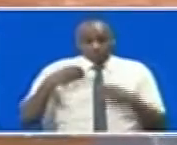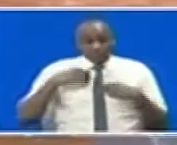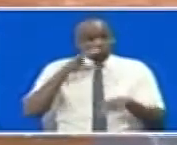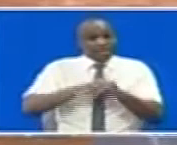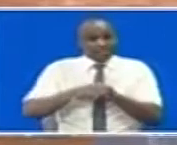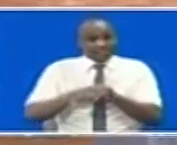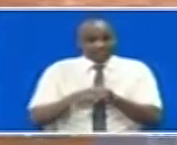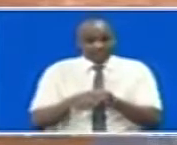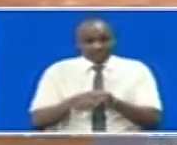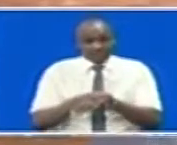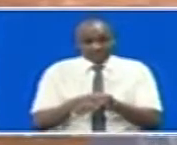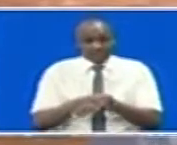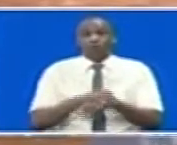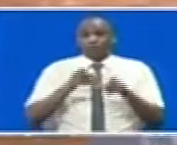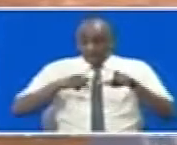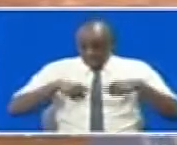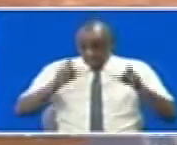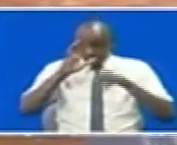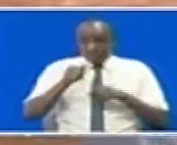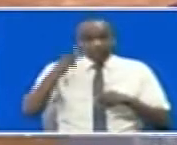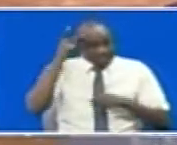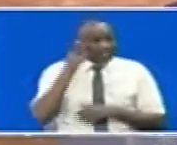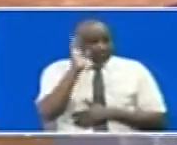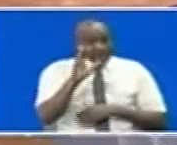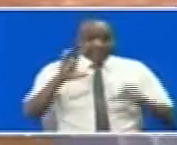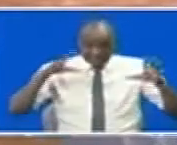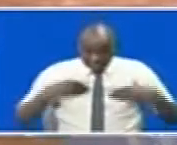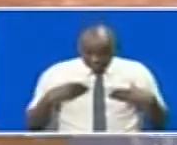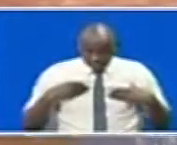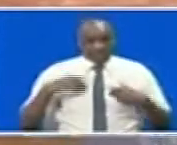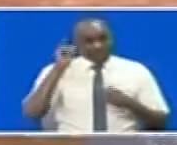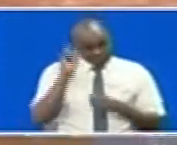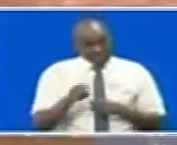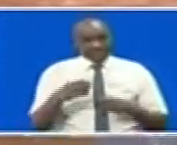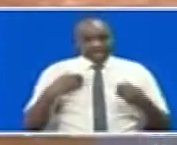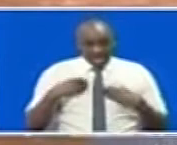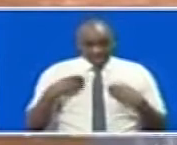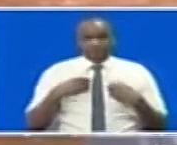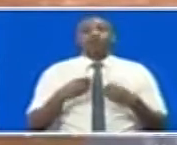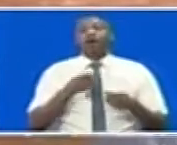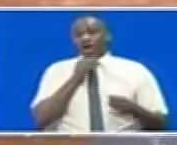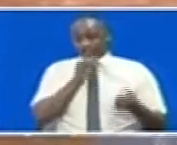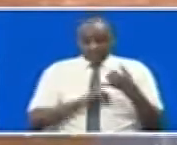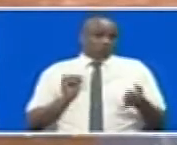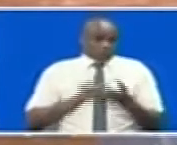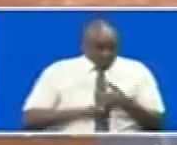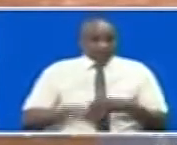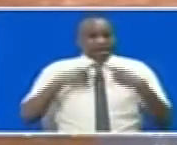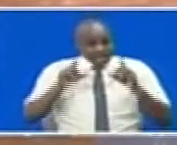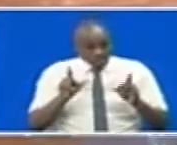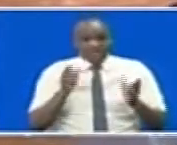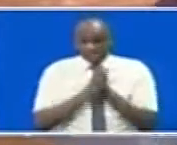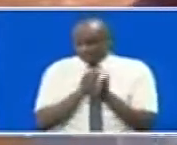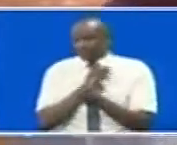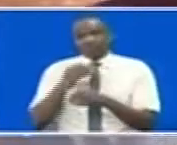get, of course, permission from your parents. You have to get permission from your spouse and any person who is related